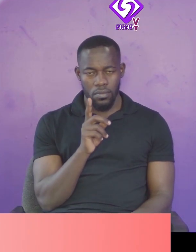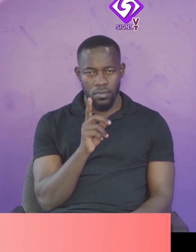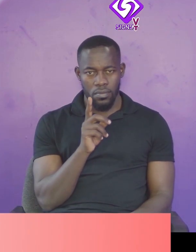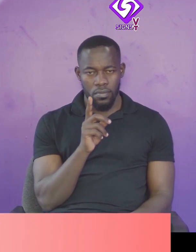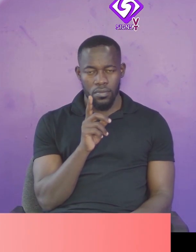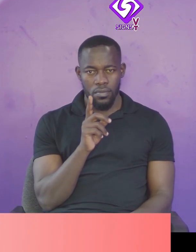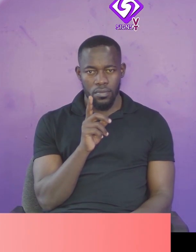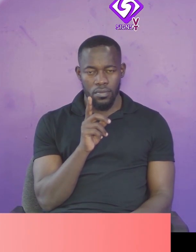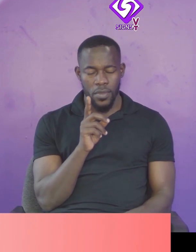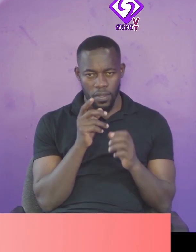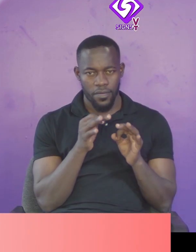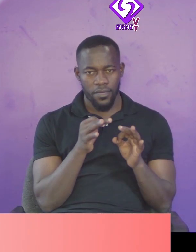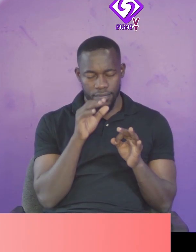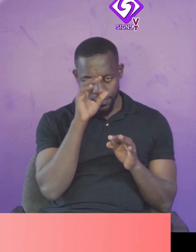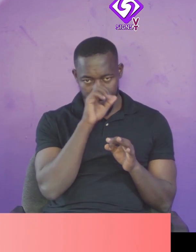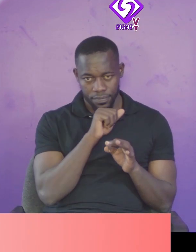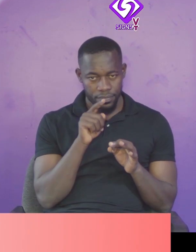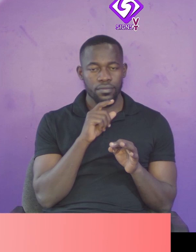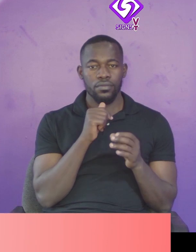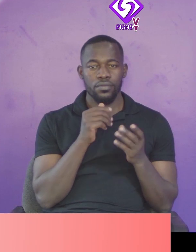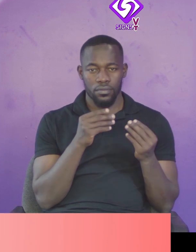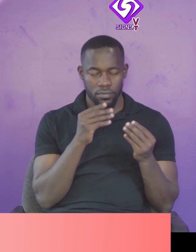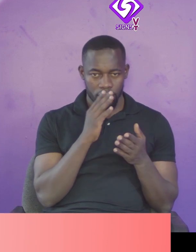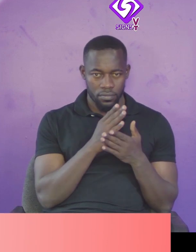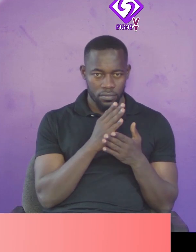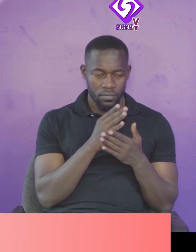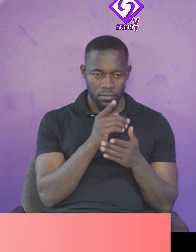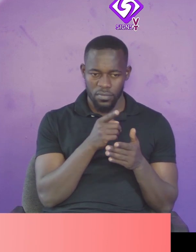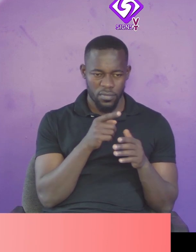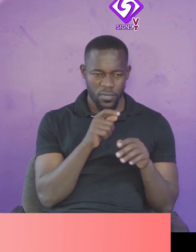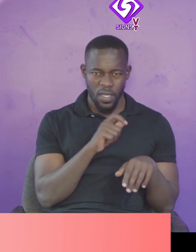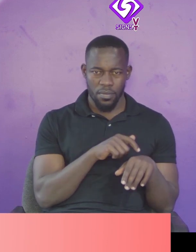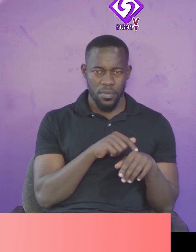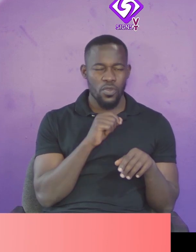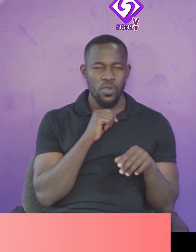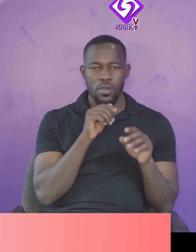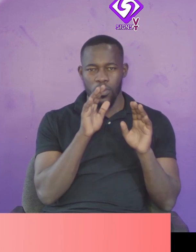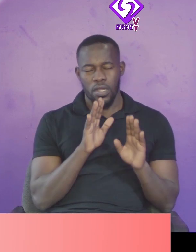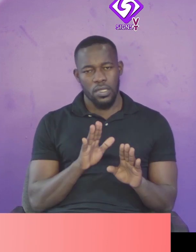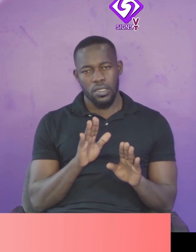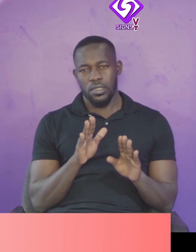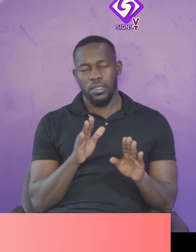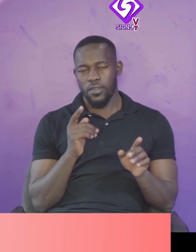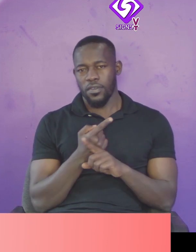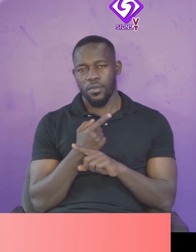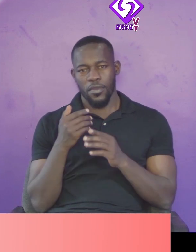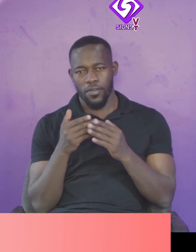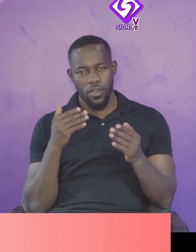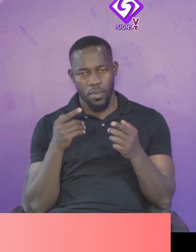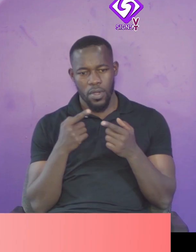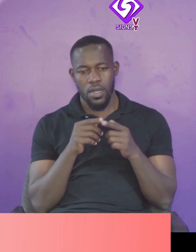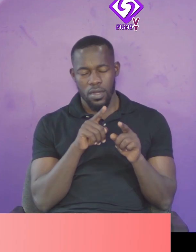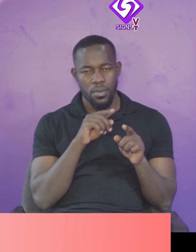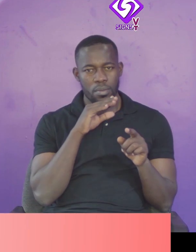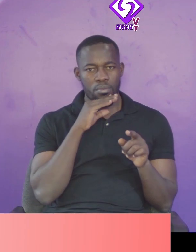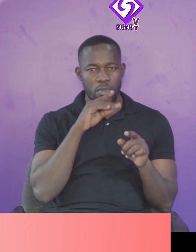Because sometimes, even though he has not been so important this season like he was last season, but there is that impact he creates